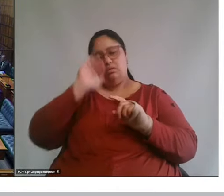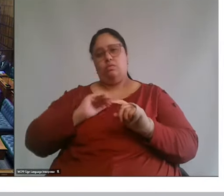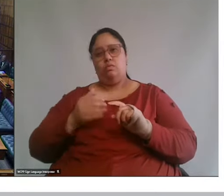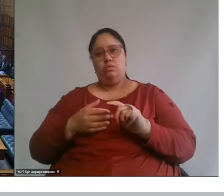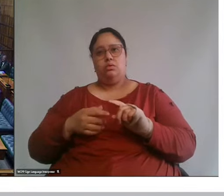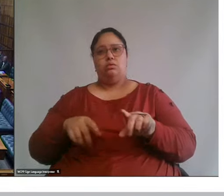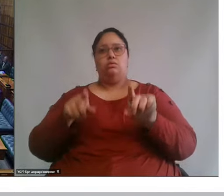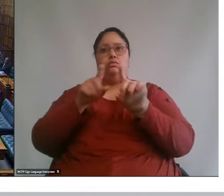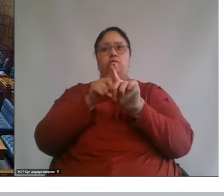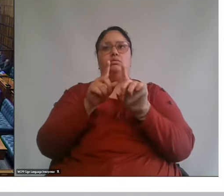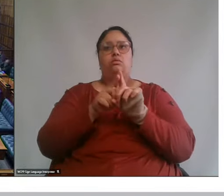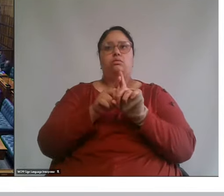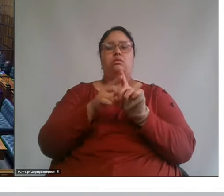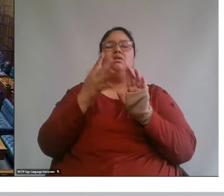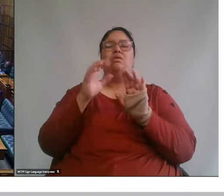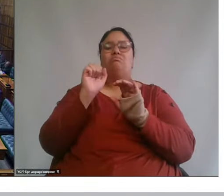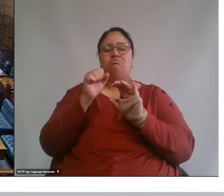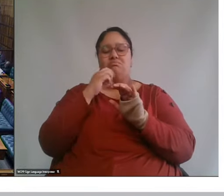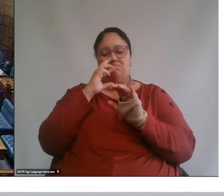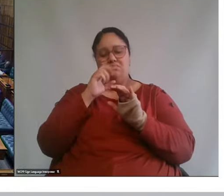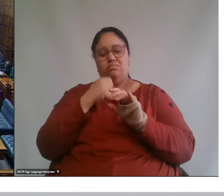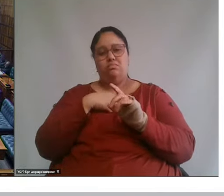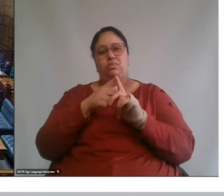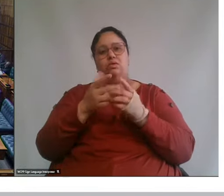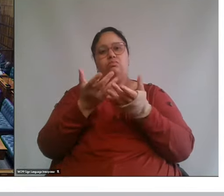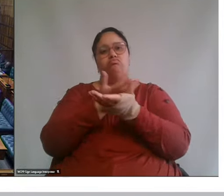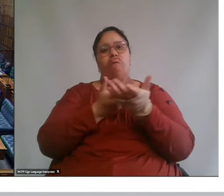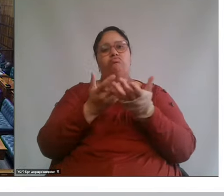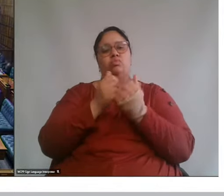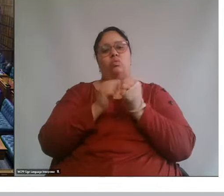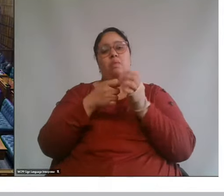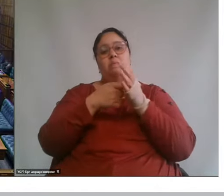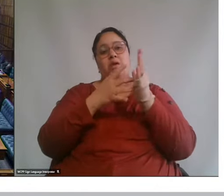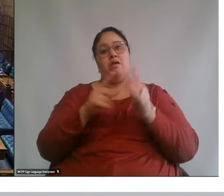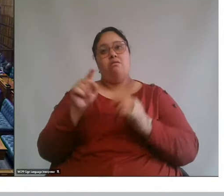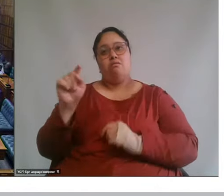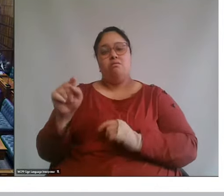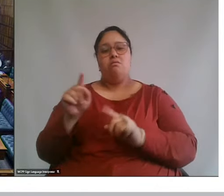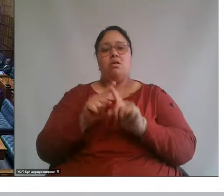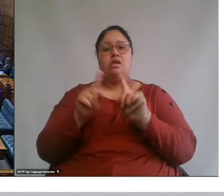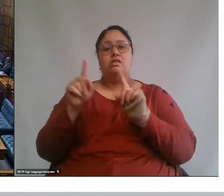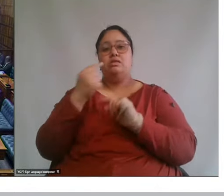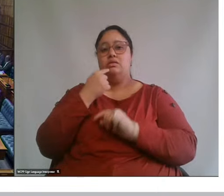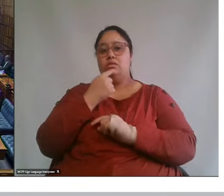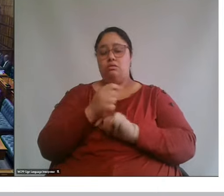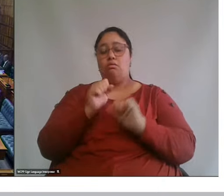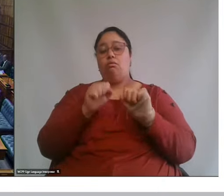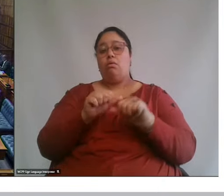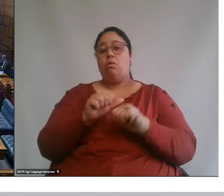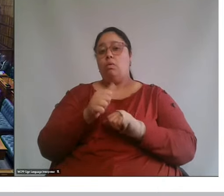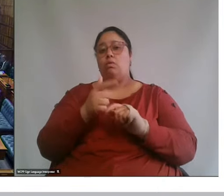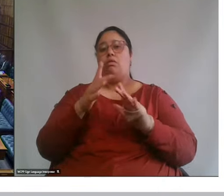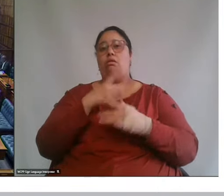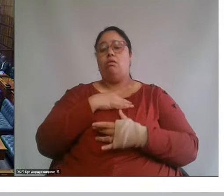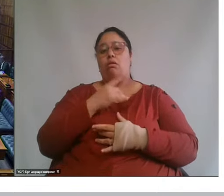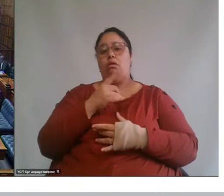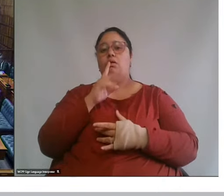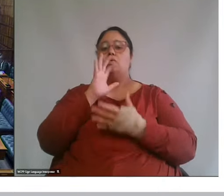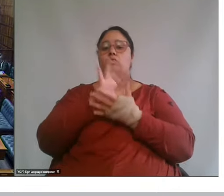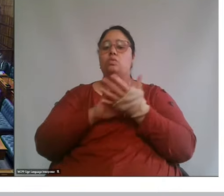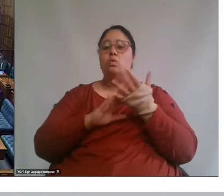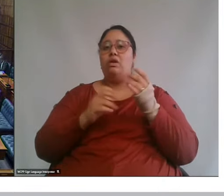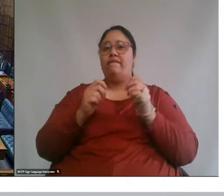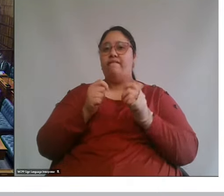unfortunate thing in the conversation with um with the buyer they said well and good they like the story